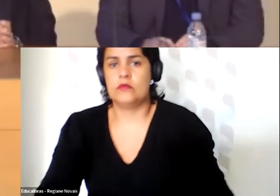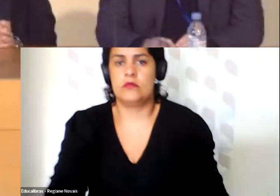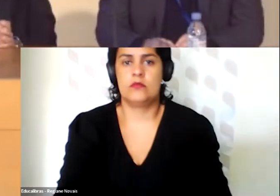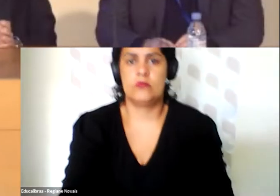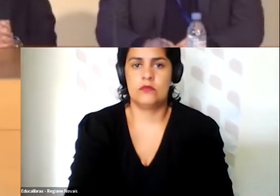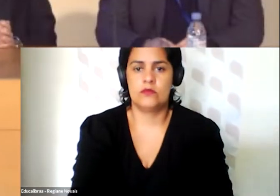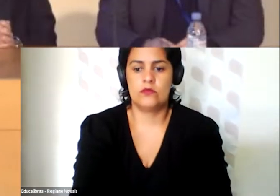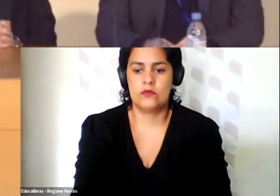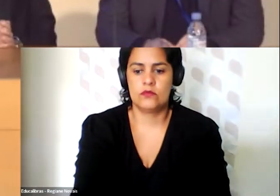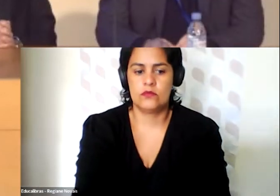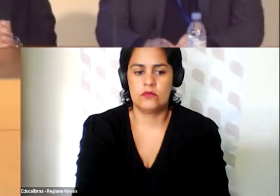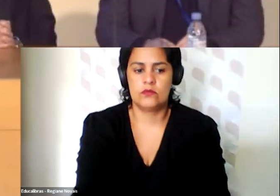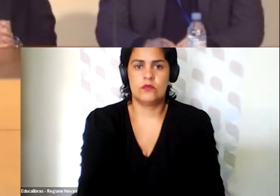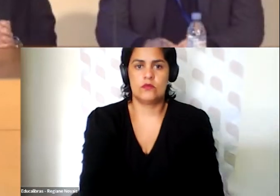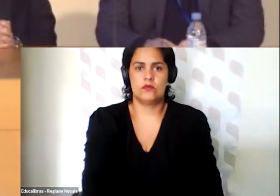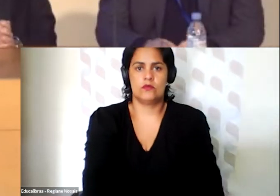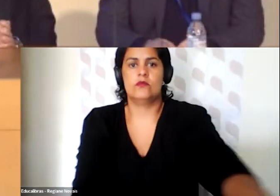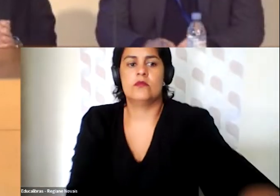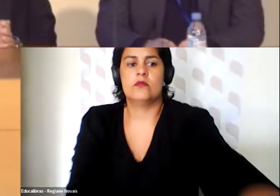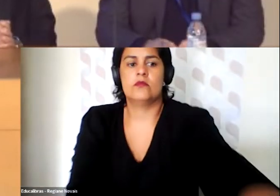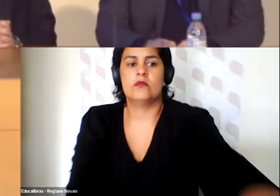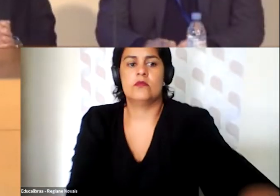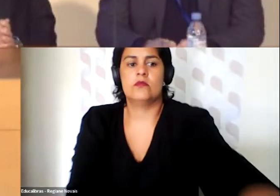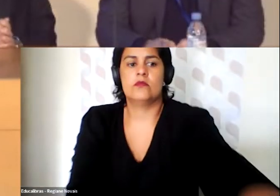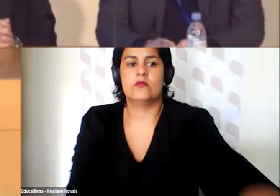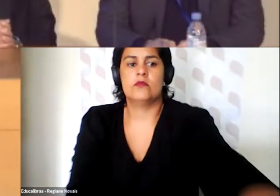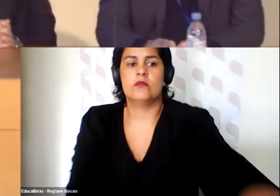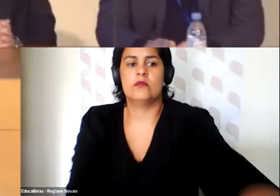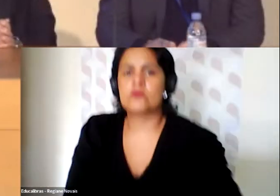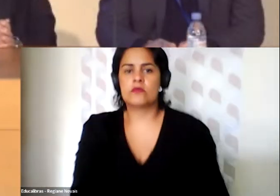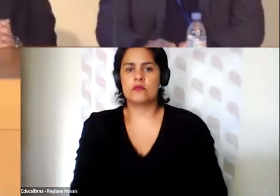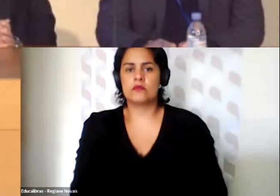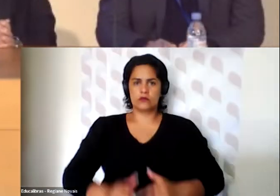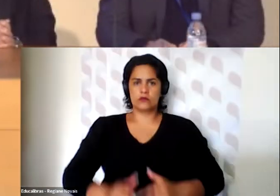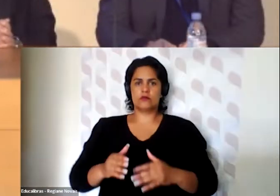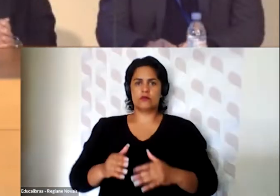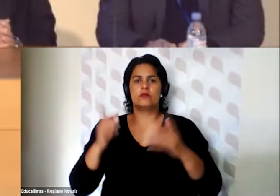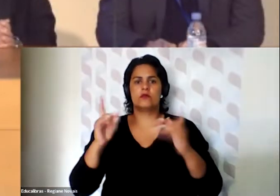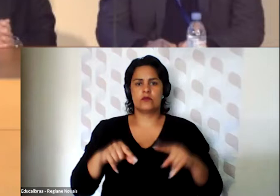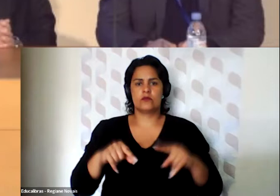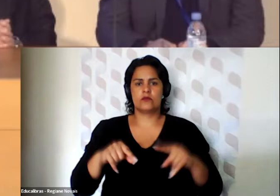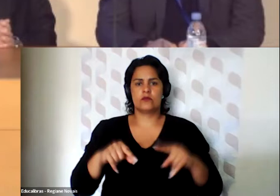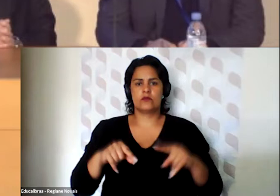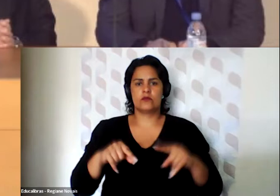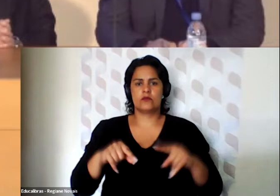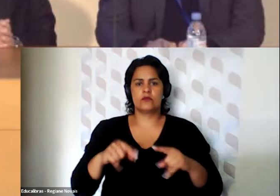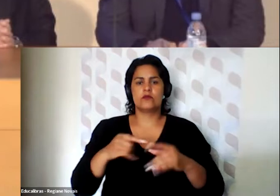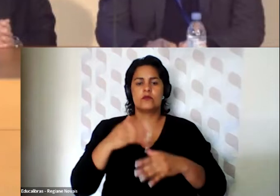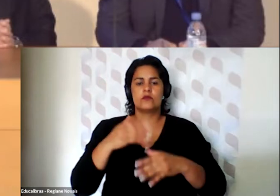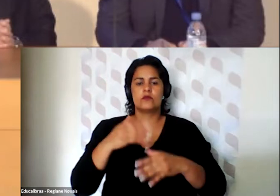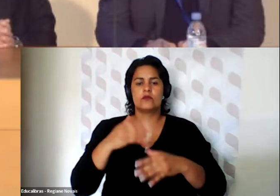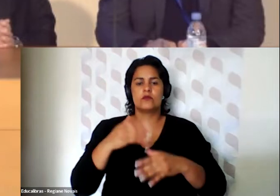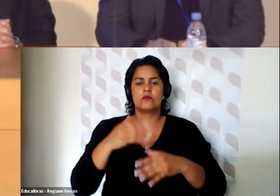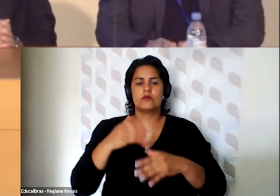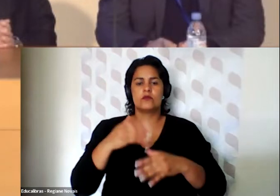would leave it there. So just to leave with you the thought that the OECD is very honored and